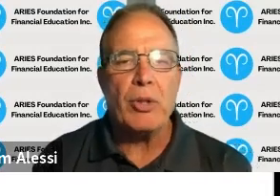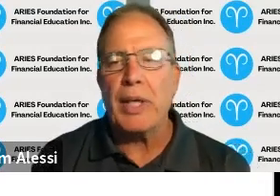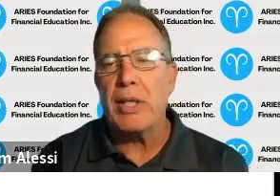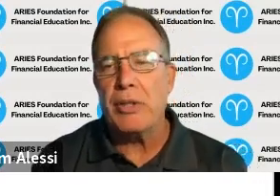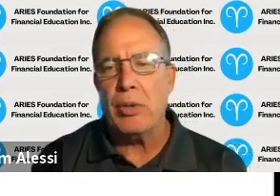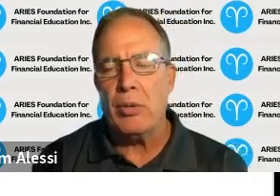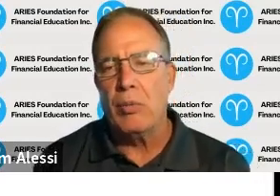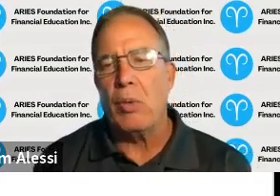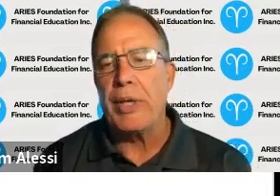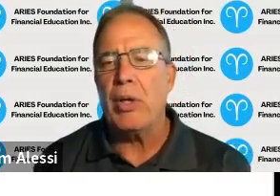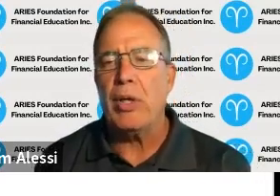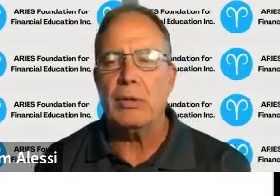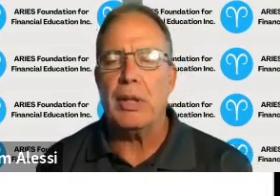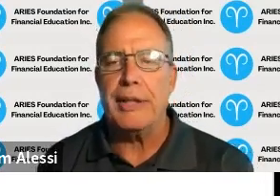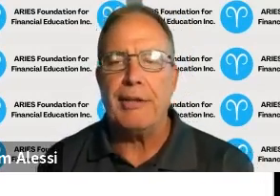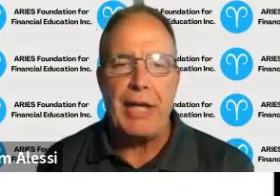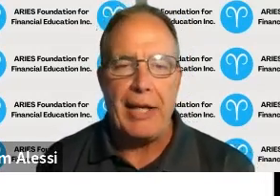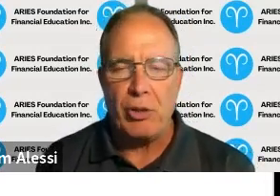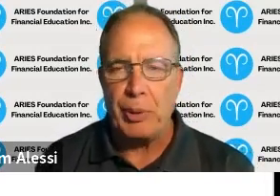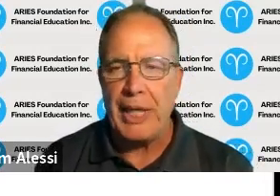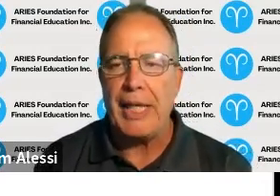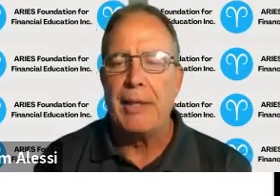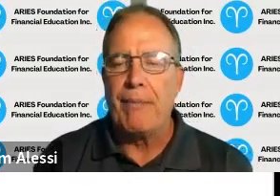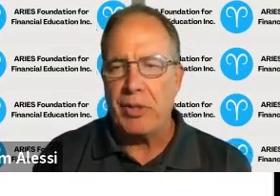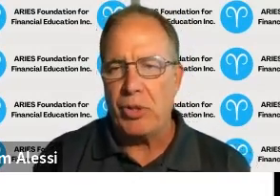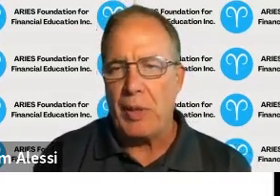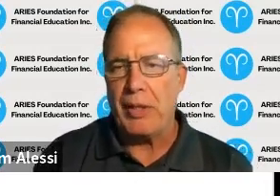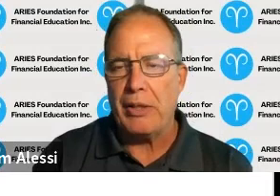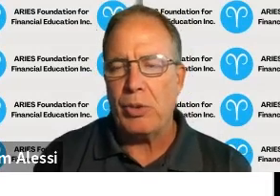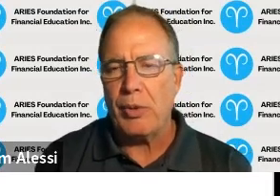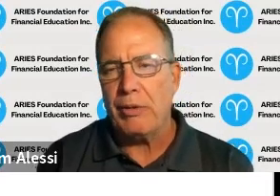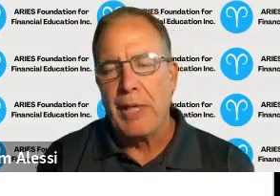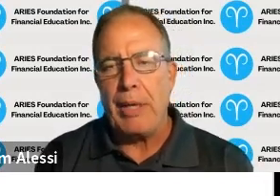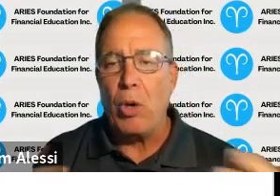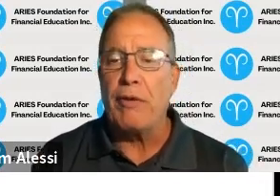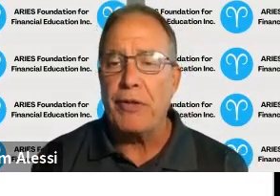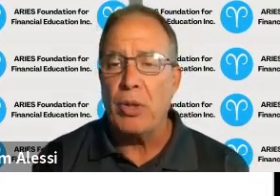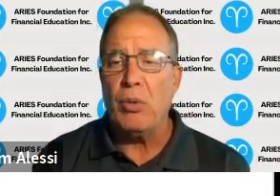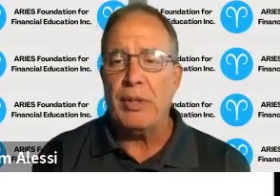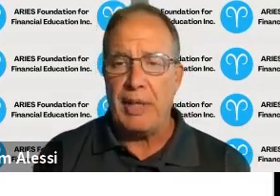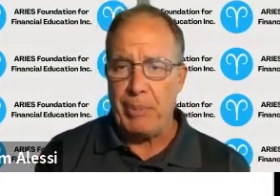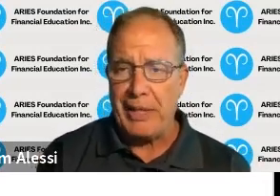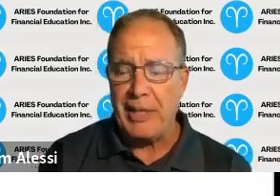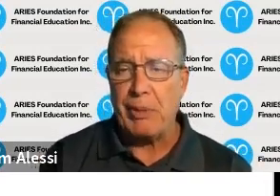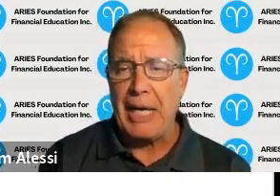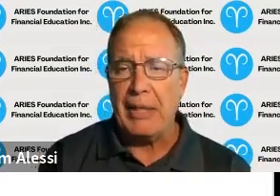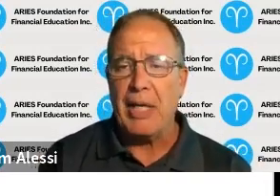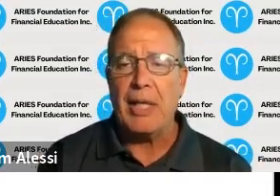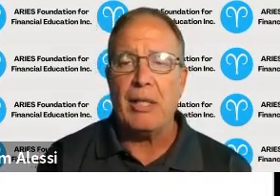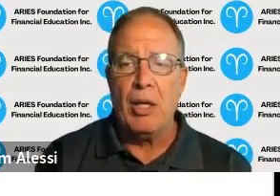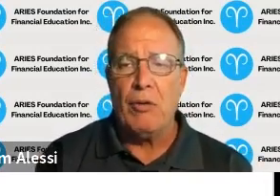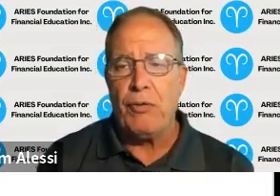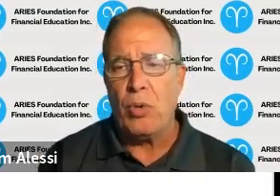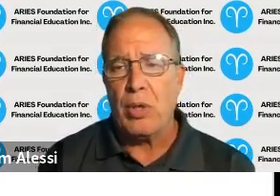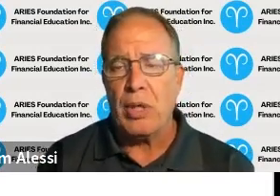Okay, so we're going to do what we call a different hand to play. This is really a sort of an overview, step-by-step